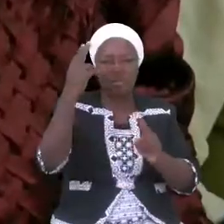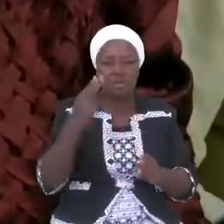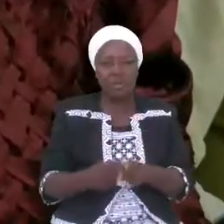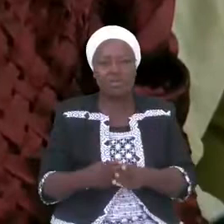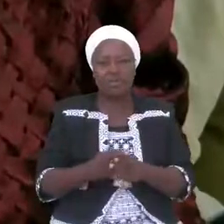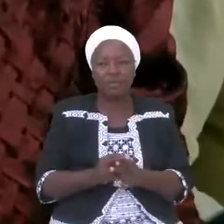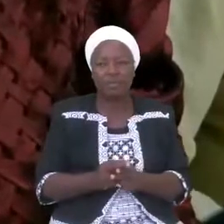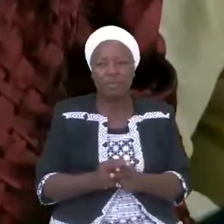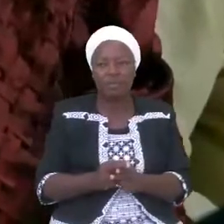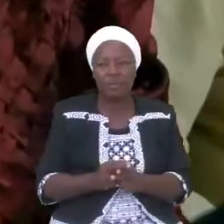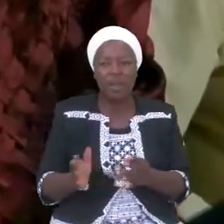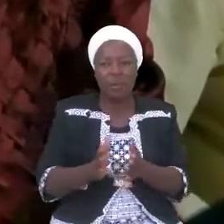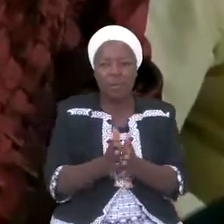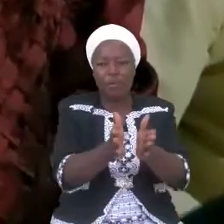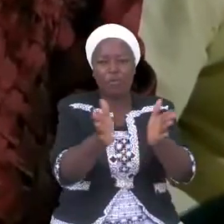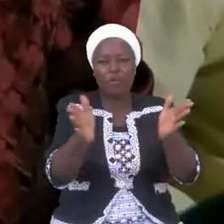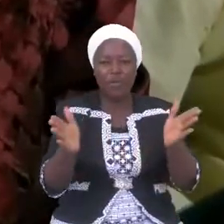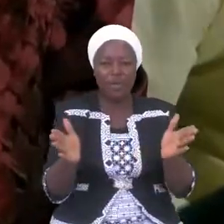name. Popular